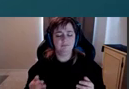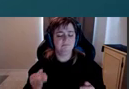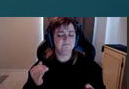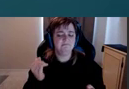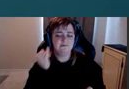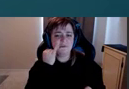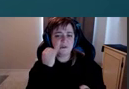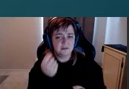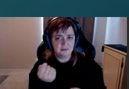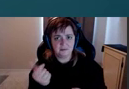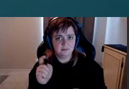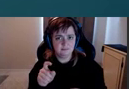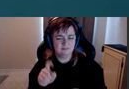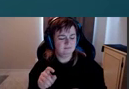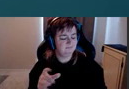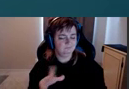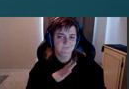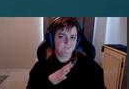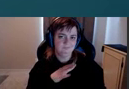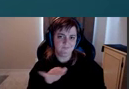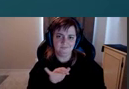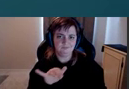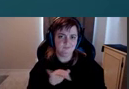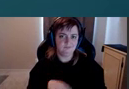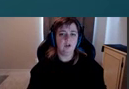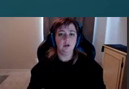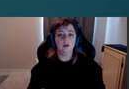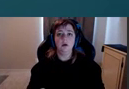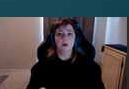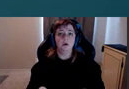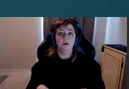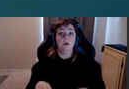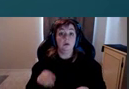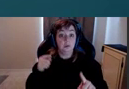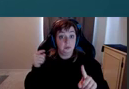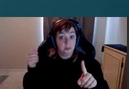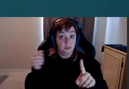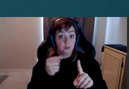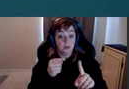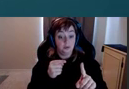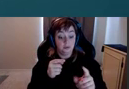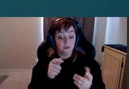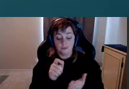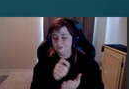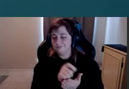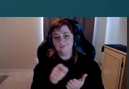anyway. But the main thing is to just write whatever's on your mind at that moment.